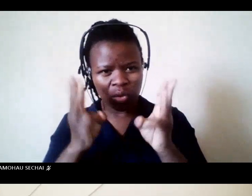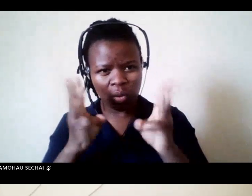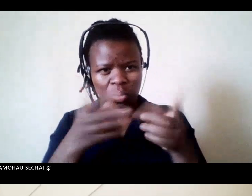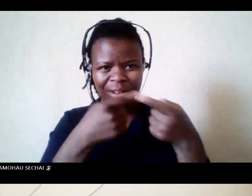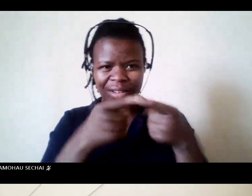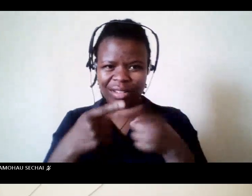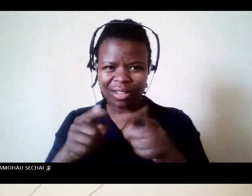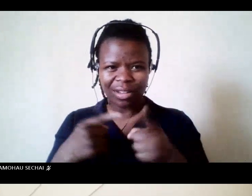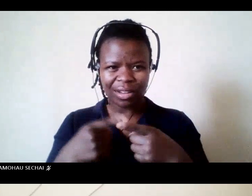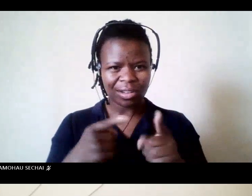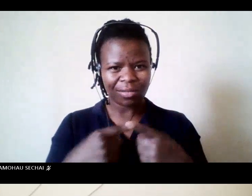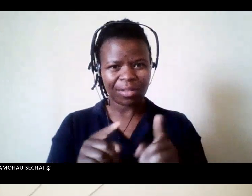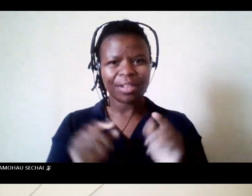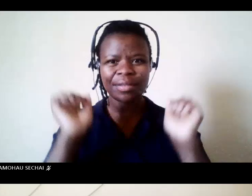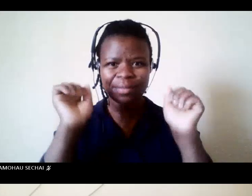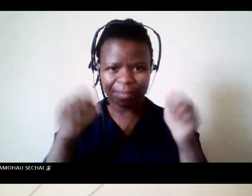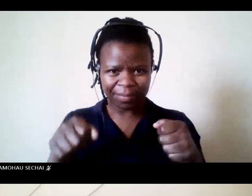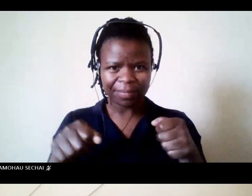singer, his